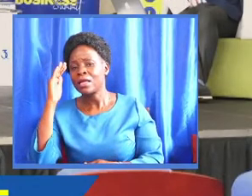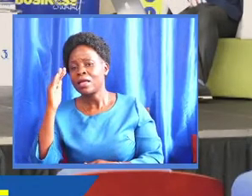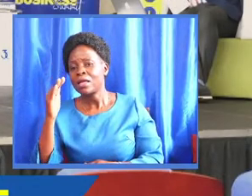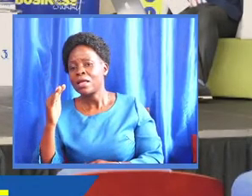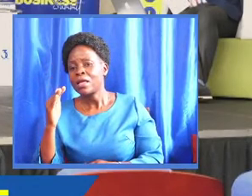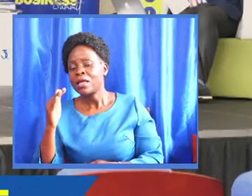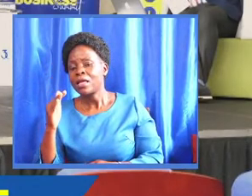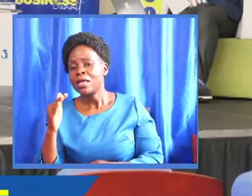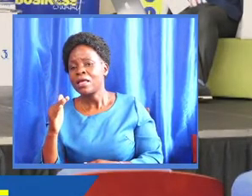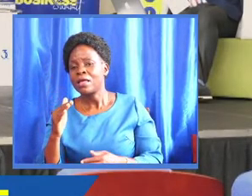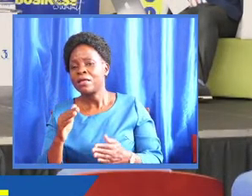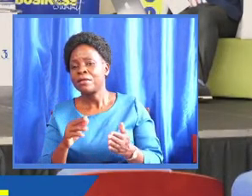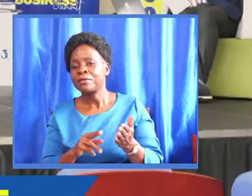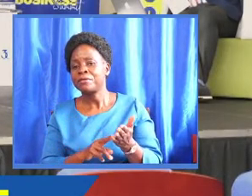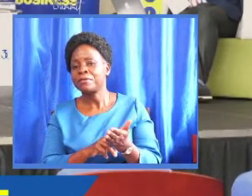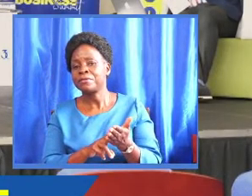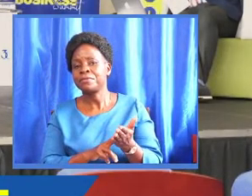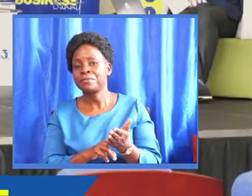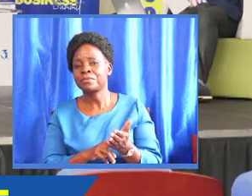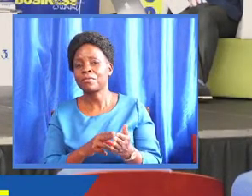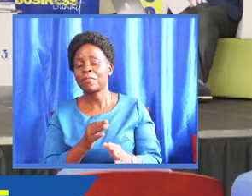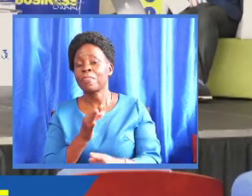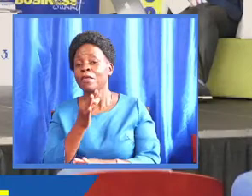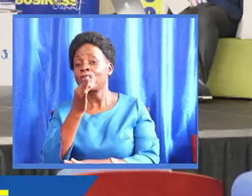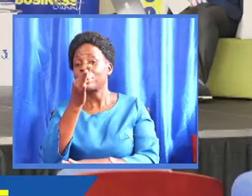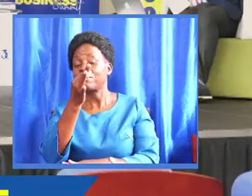think the condominium is the future.